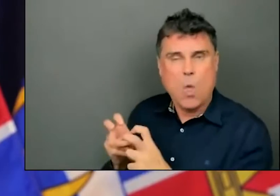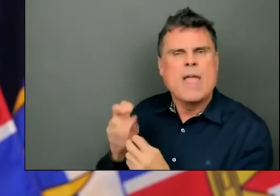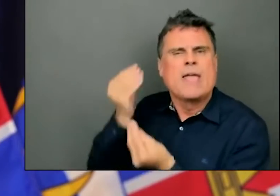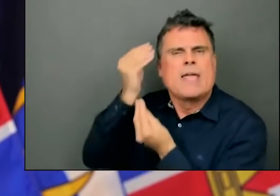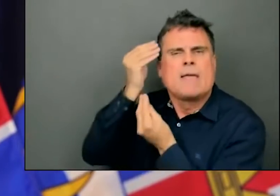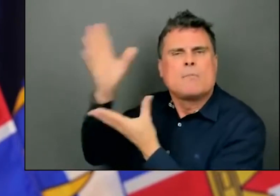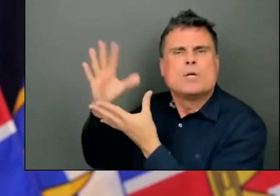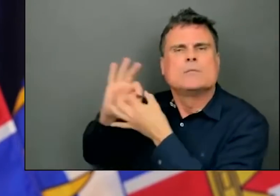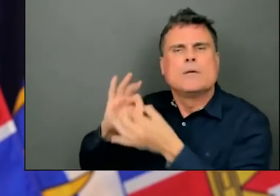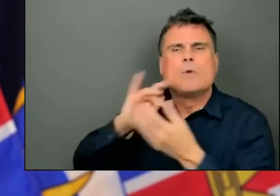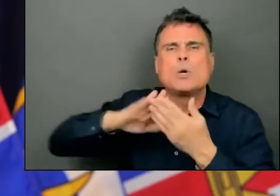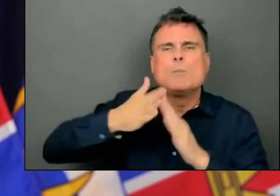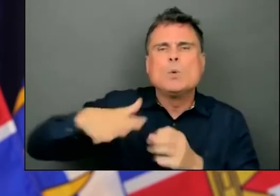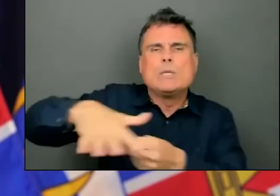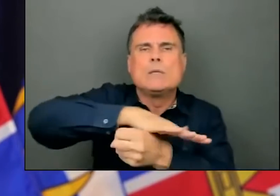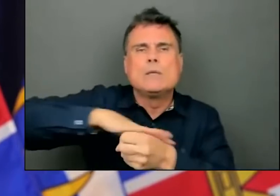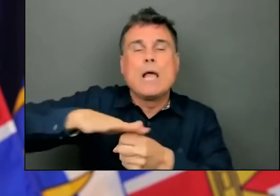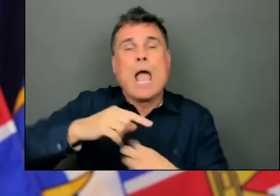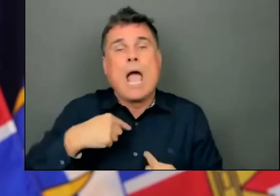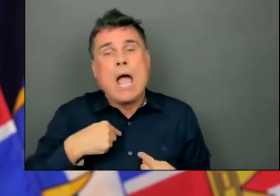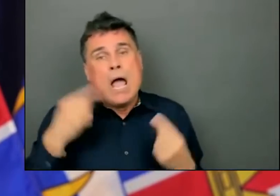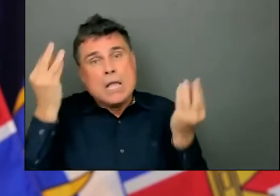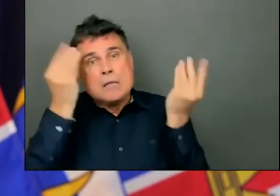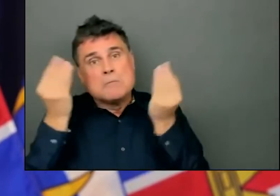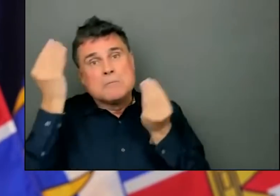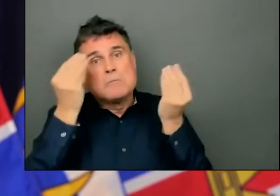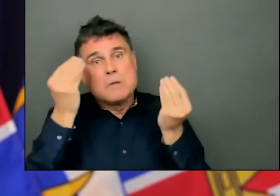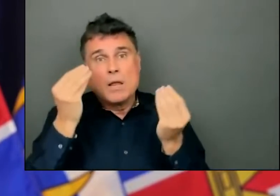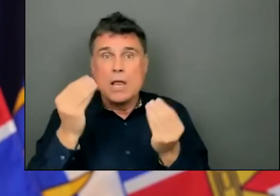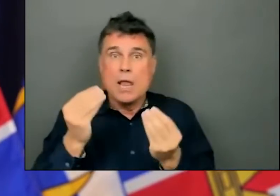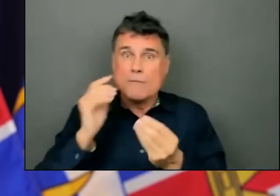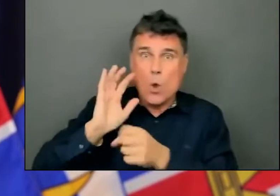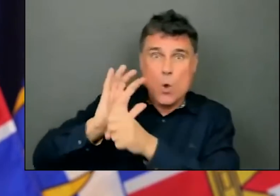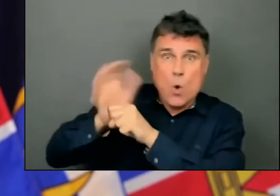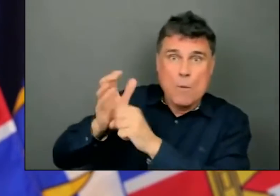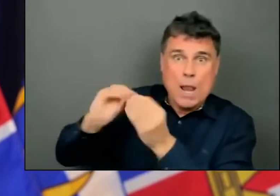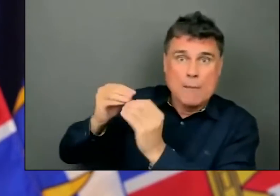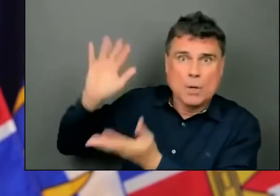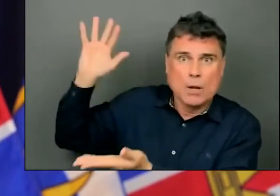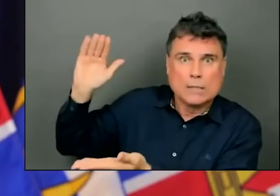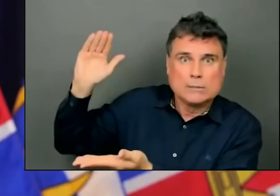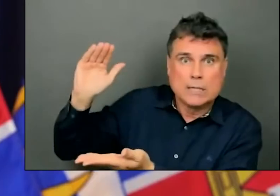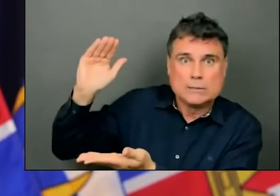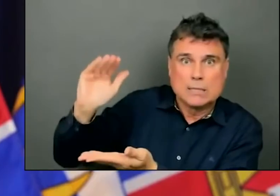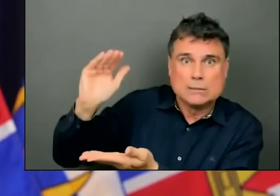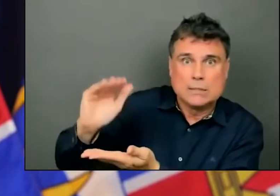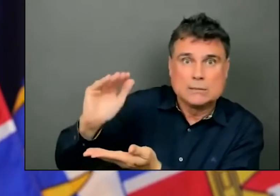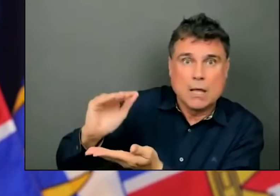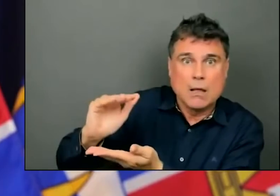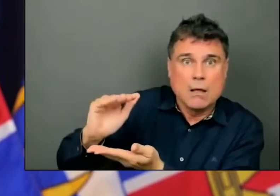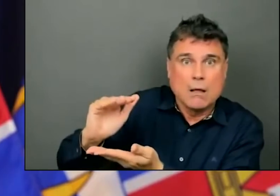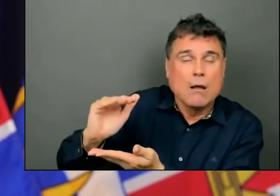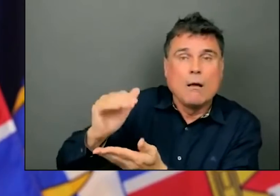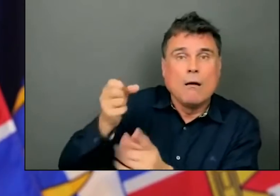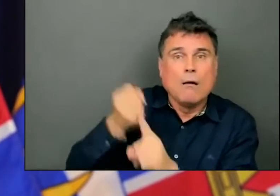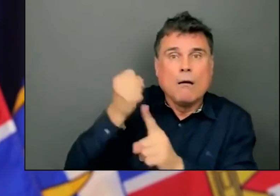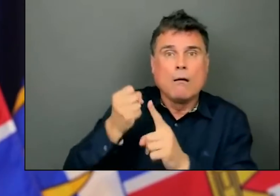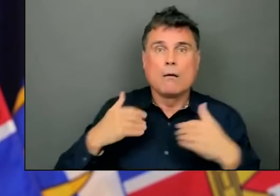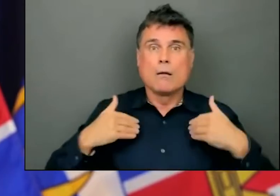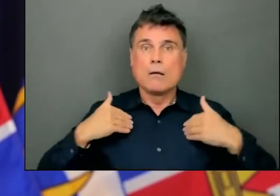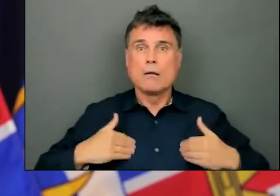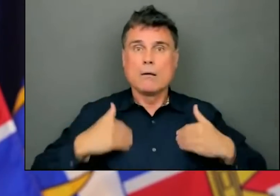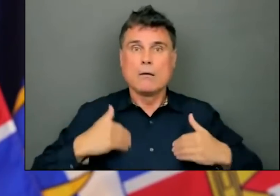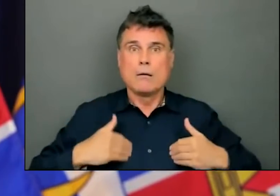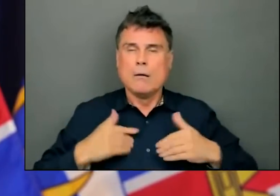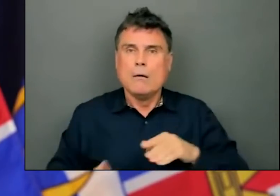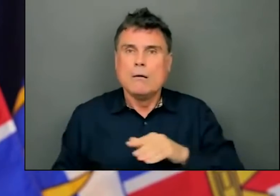we get down to a nice low level of transmission and then we see respiratory illness going up in a certain